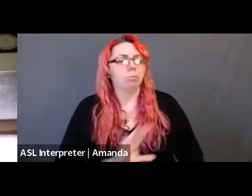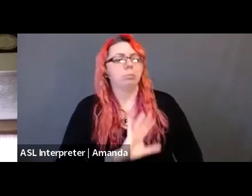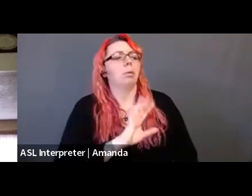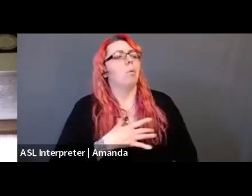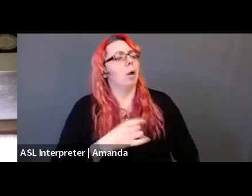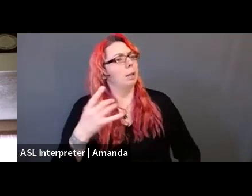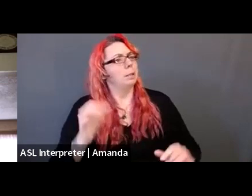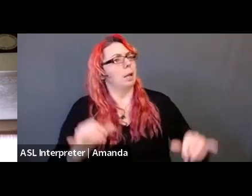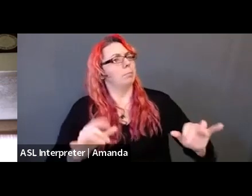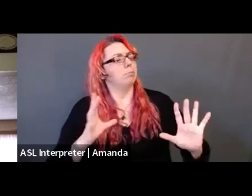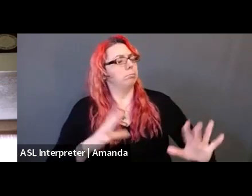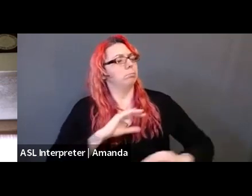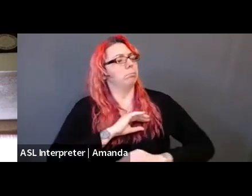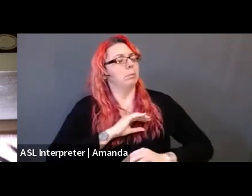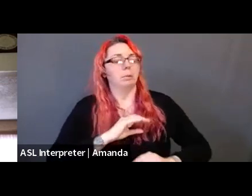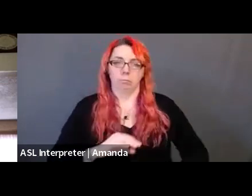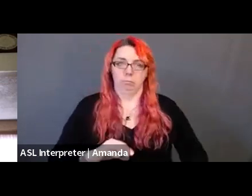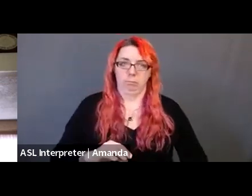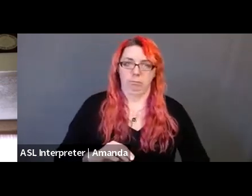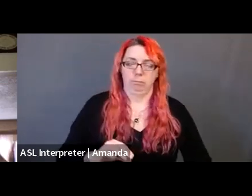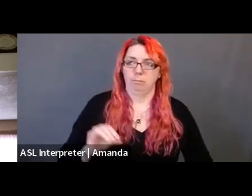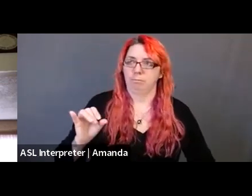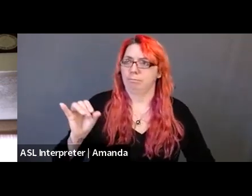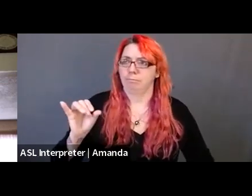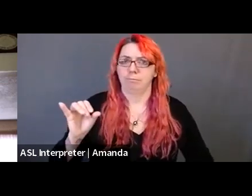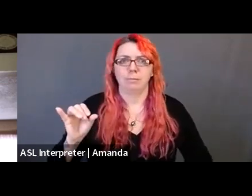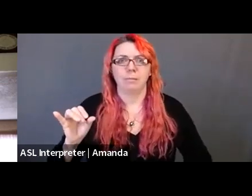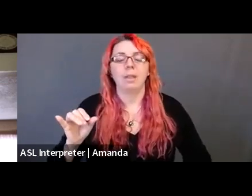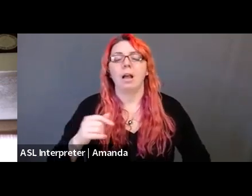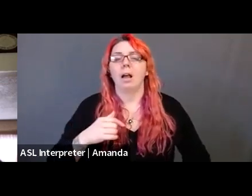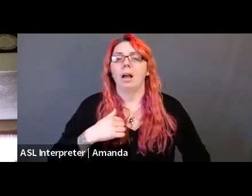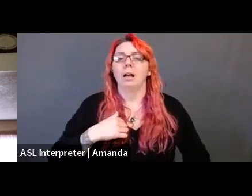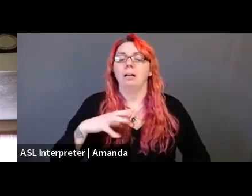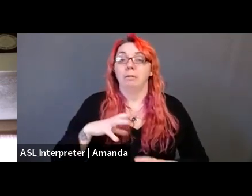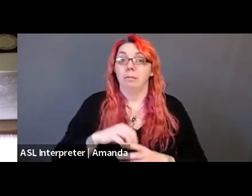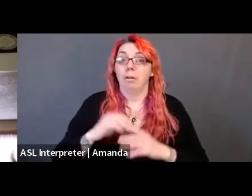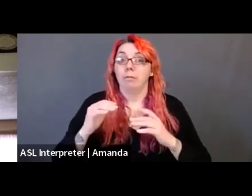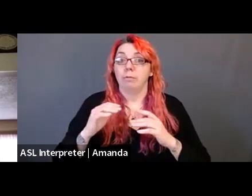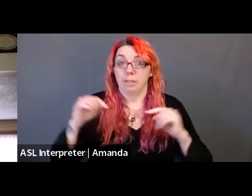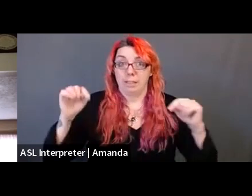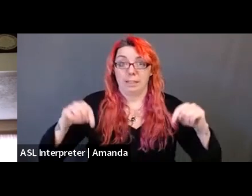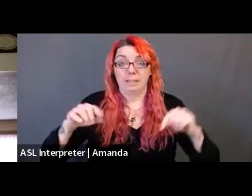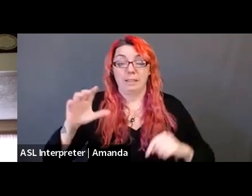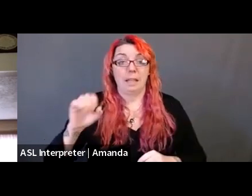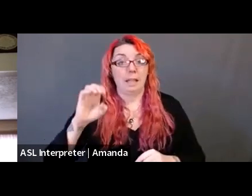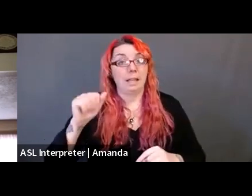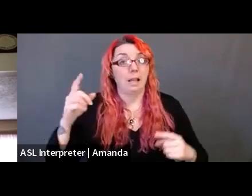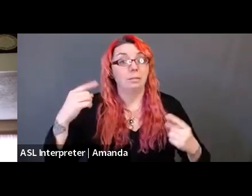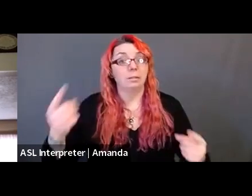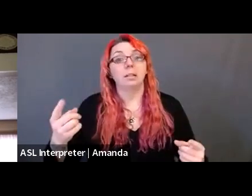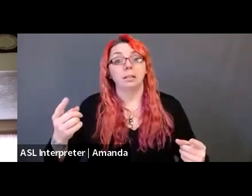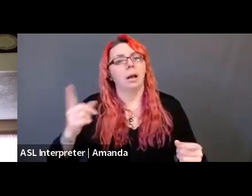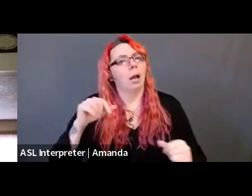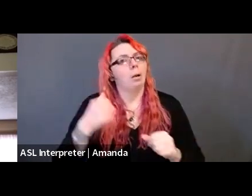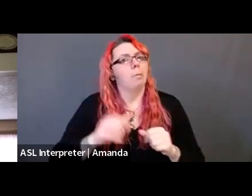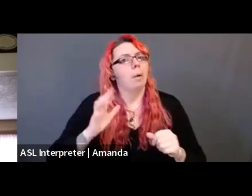being on this journey with equity, I remember it's shifting over time, because that's usually what happens. But initially, folks really were struggling